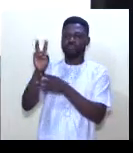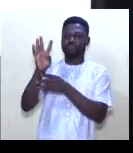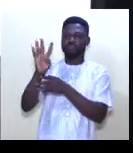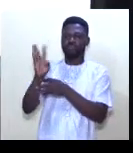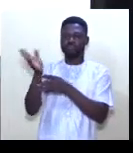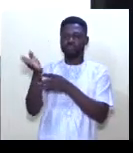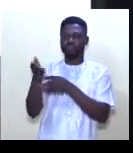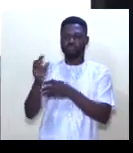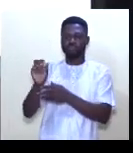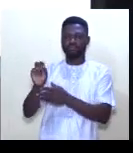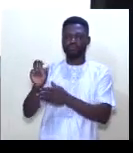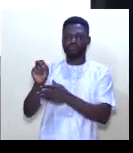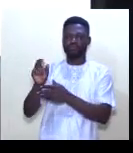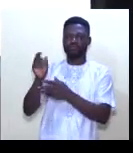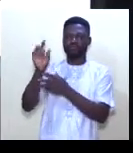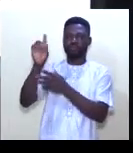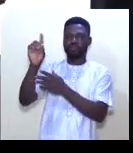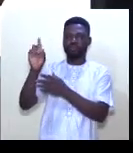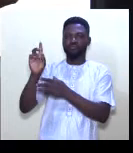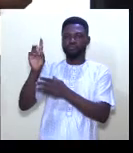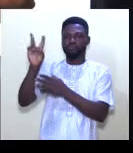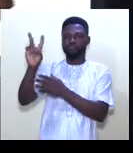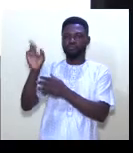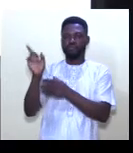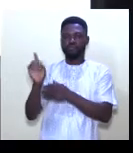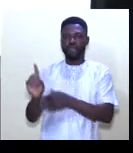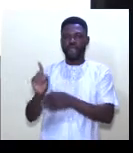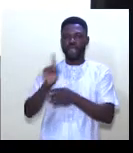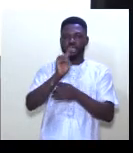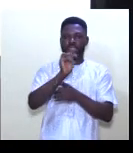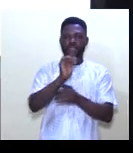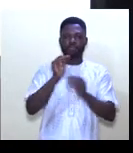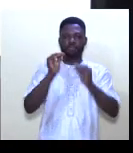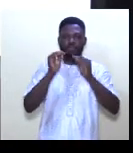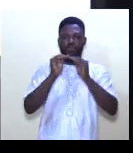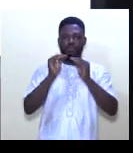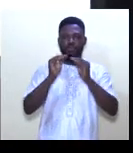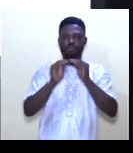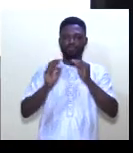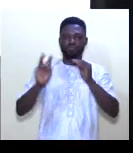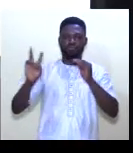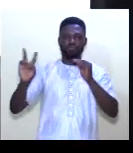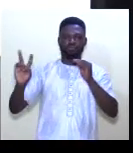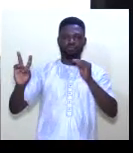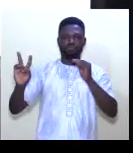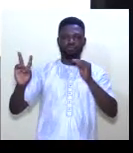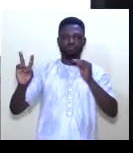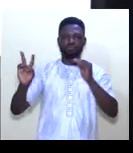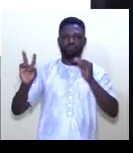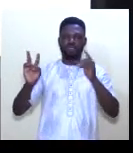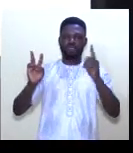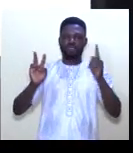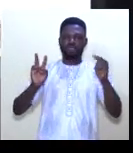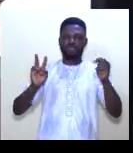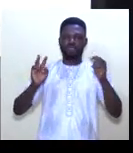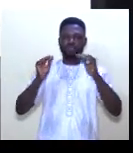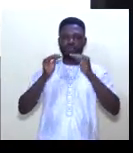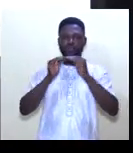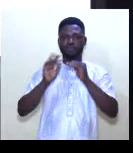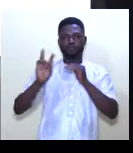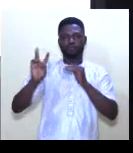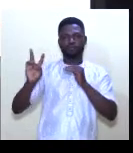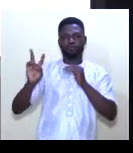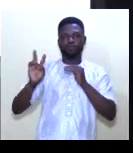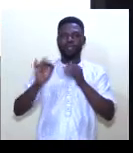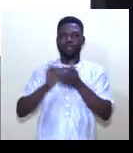12. 12 goes here 2, here 1. So now I'm left with t here. And on the right side, I'm left with 2